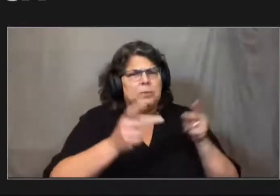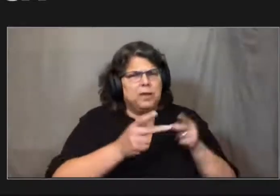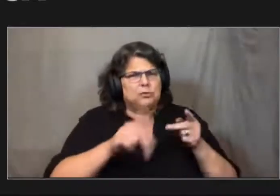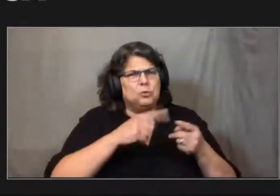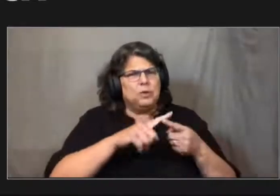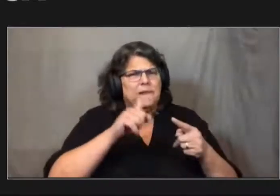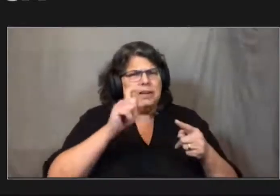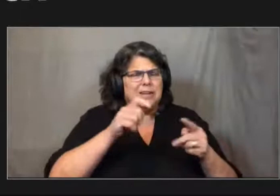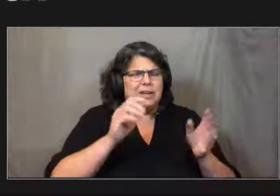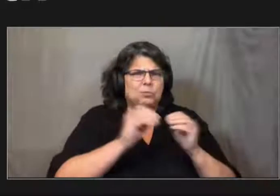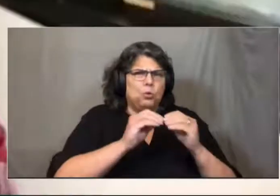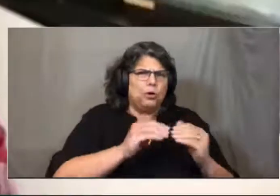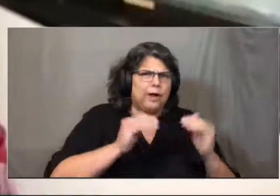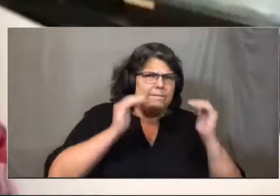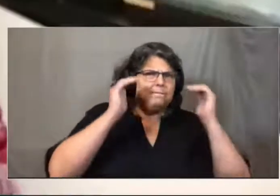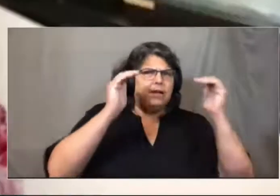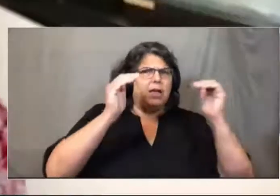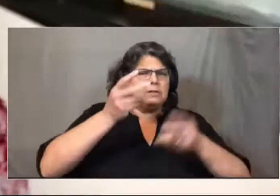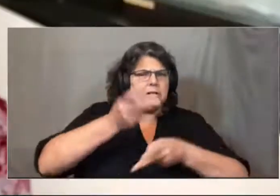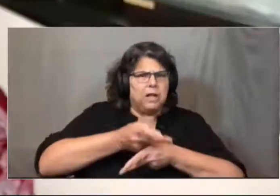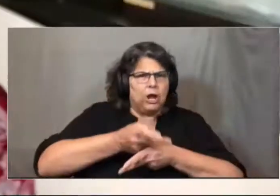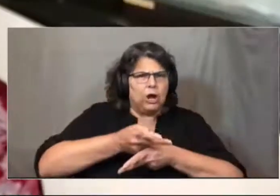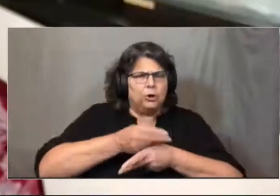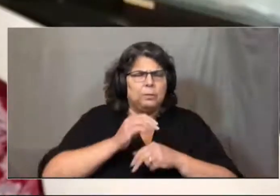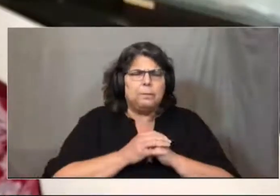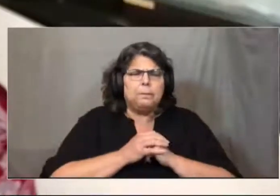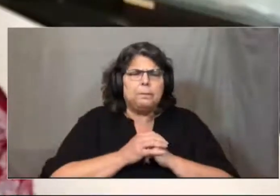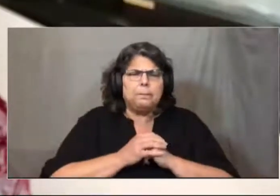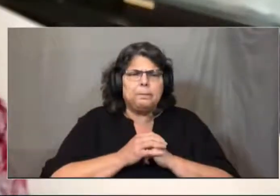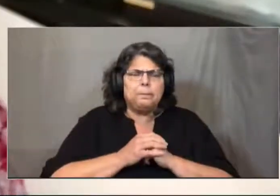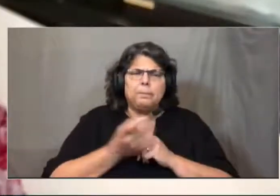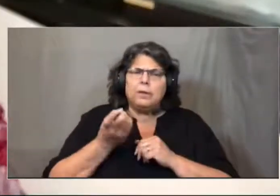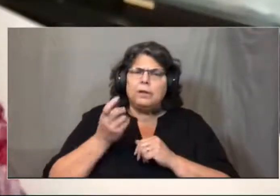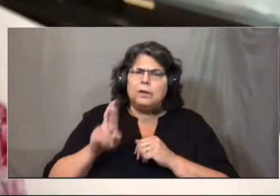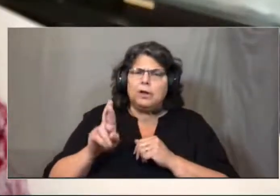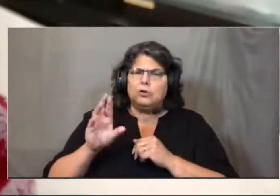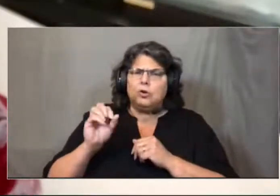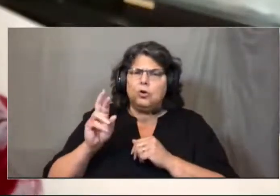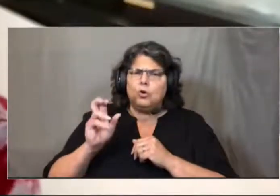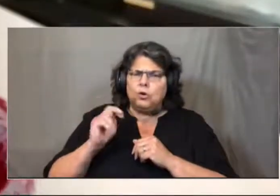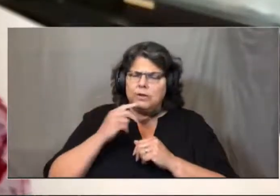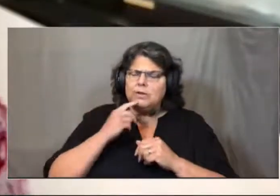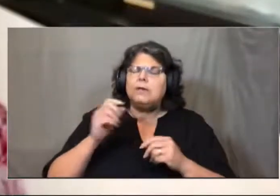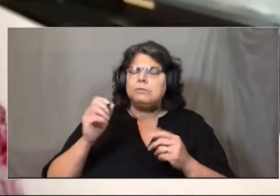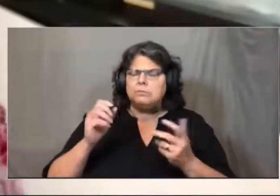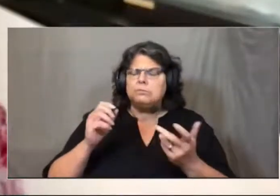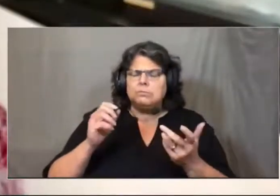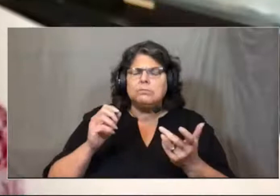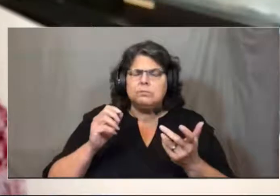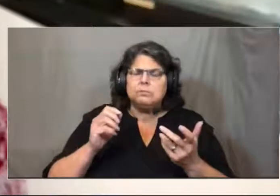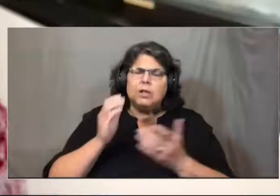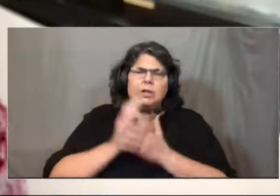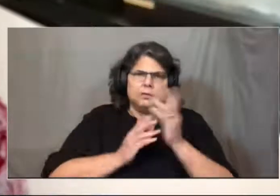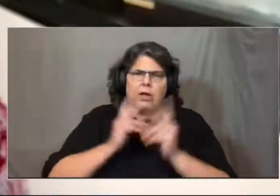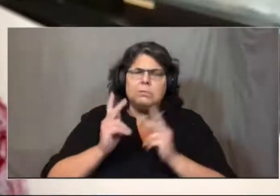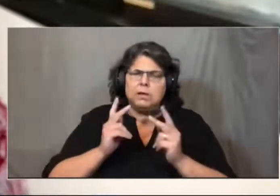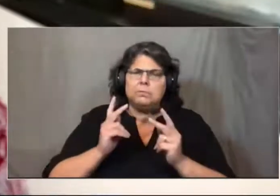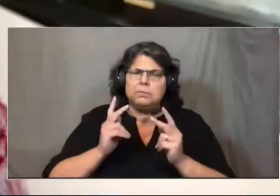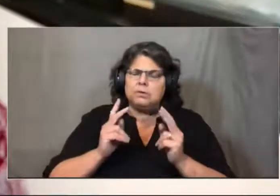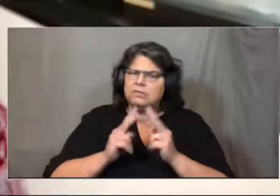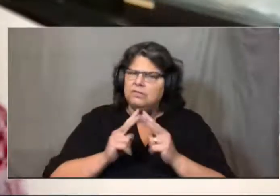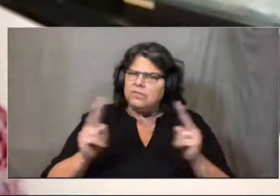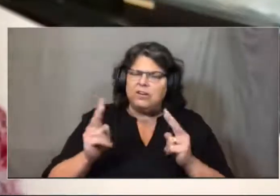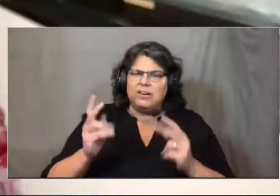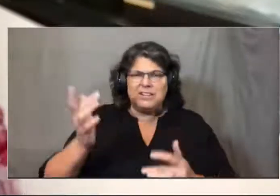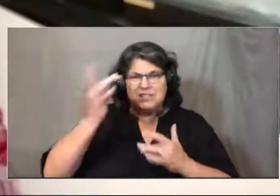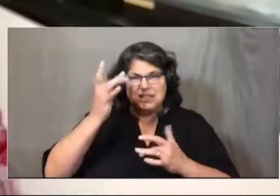care. Well, certainly there are some patients who get sick enough in our own acute